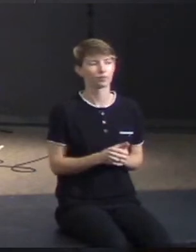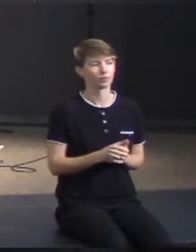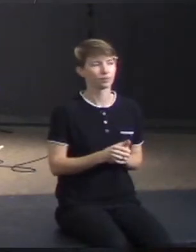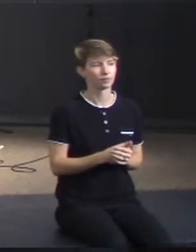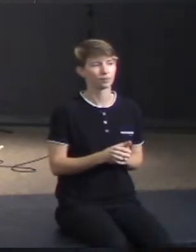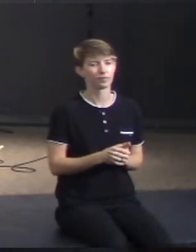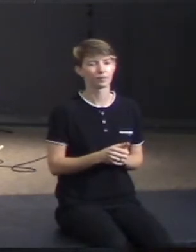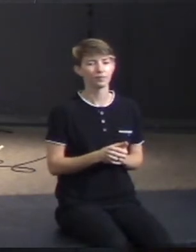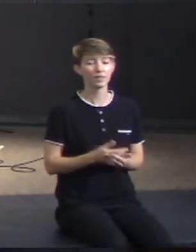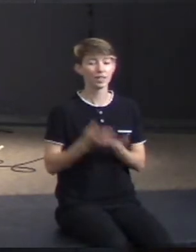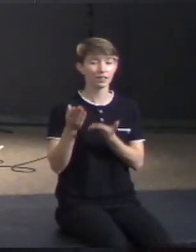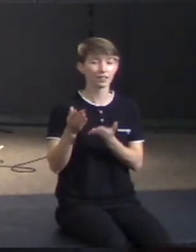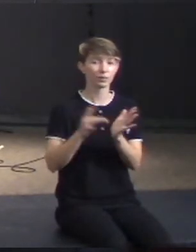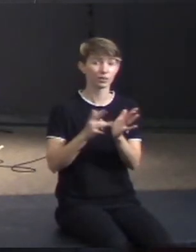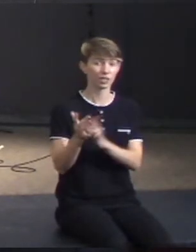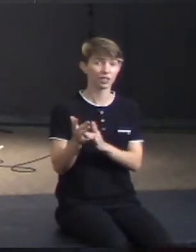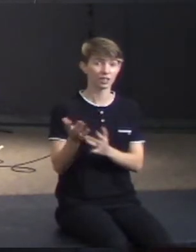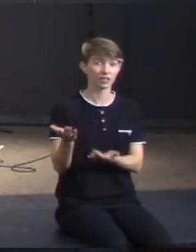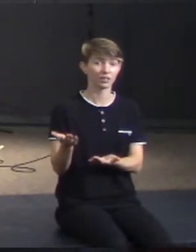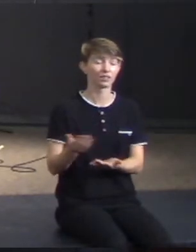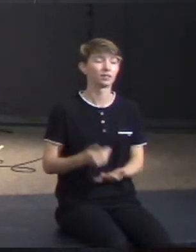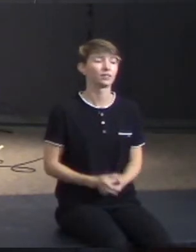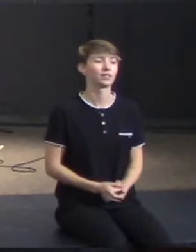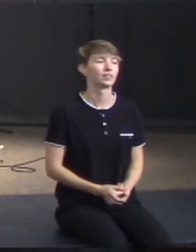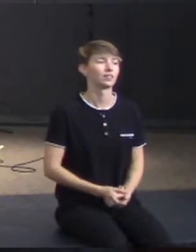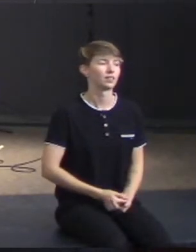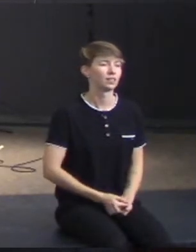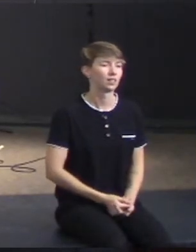And there was Jesus.